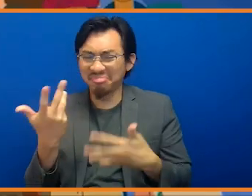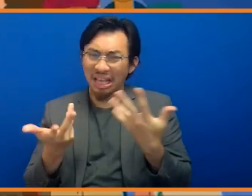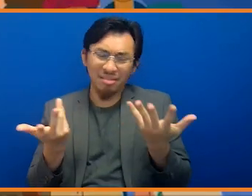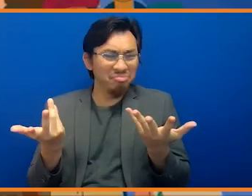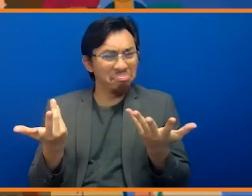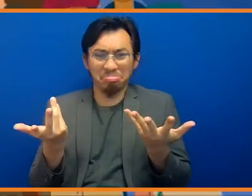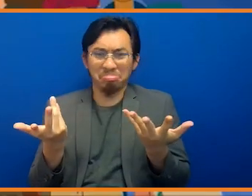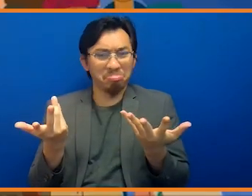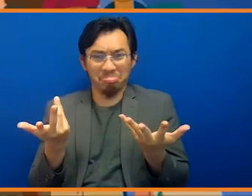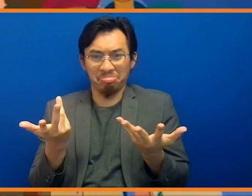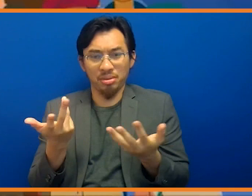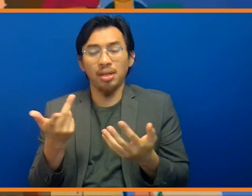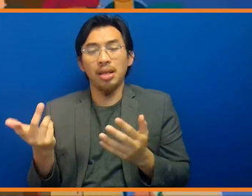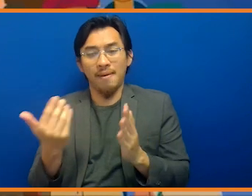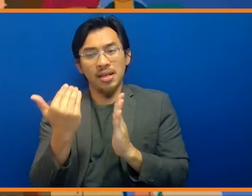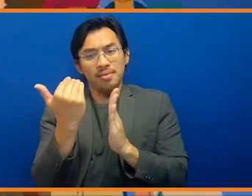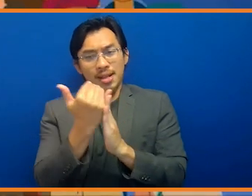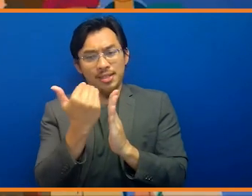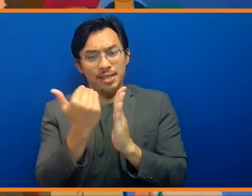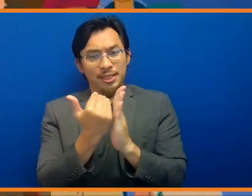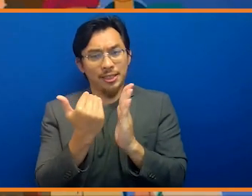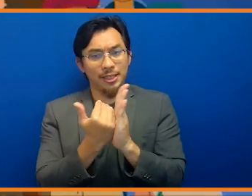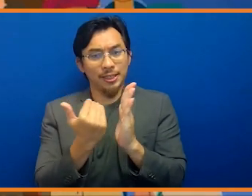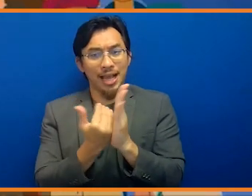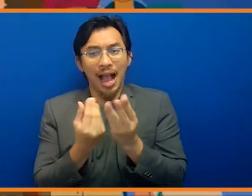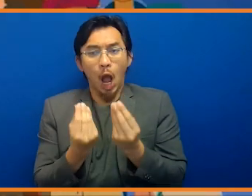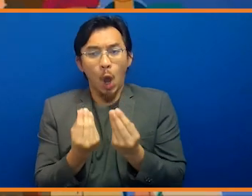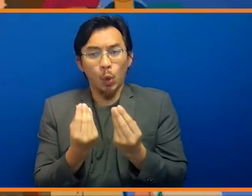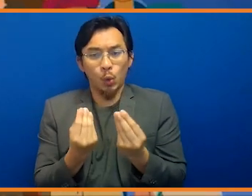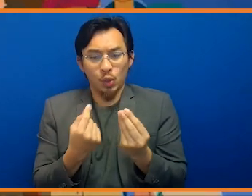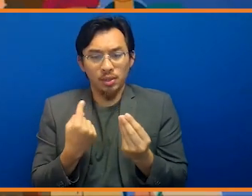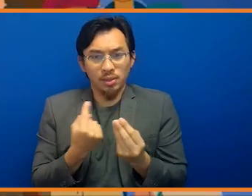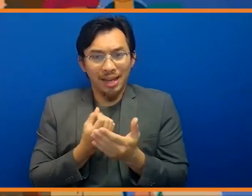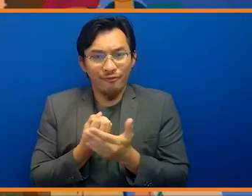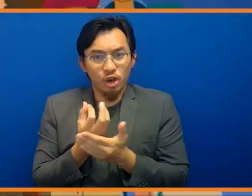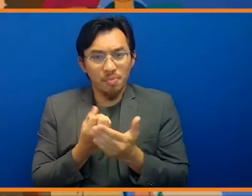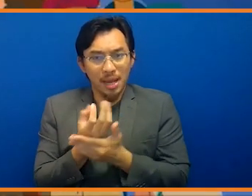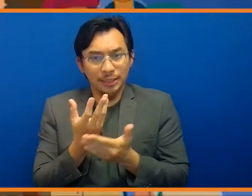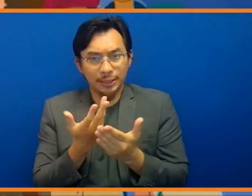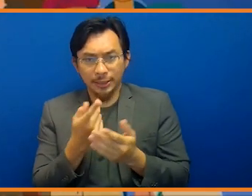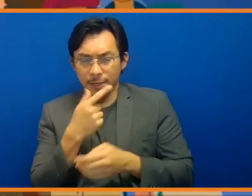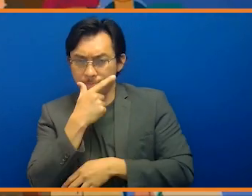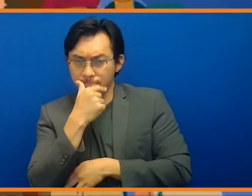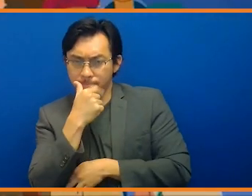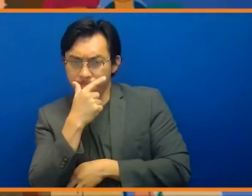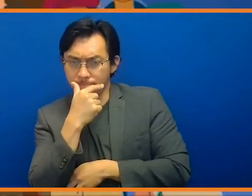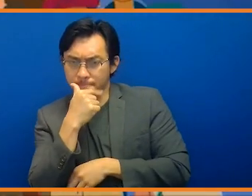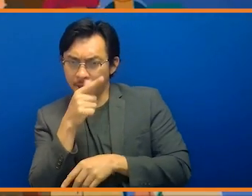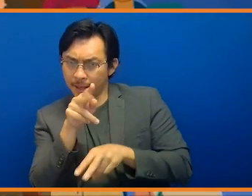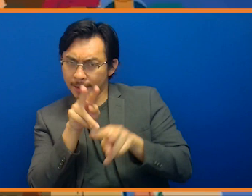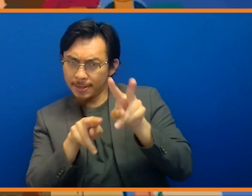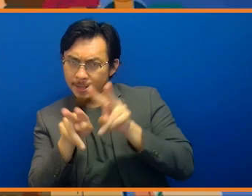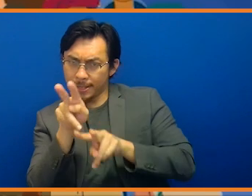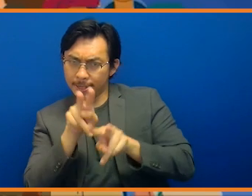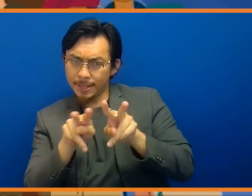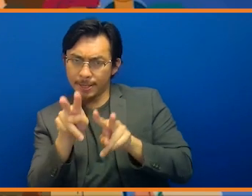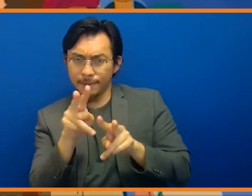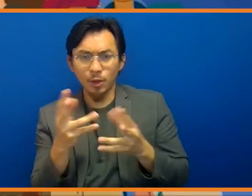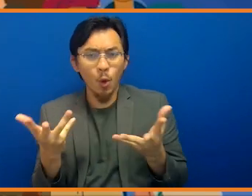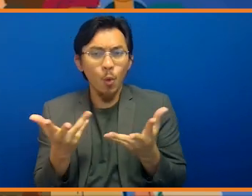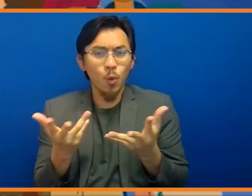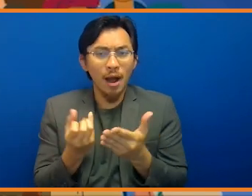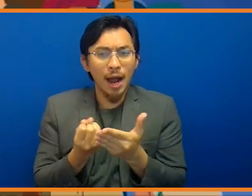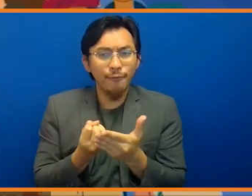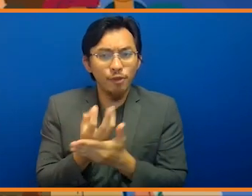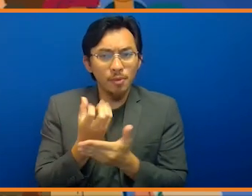how how we can list all those possible information in the single figure like this one? What information that